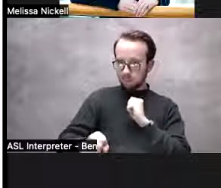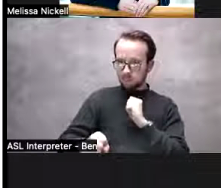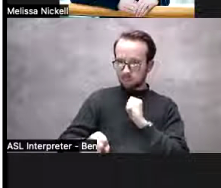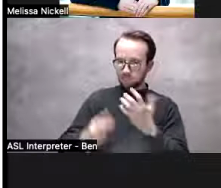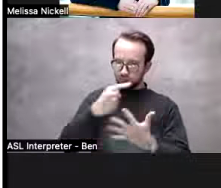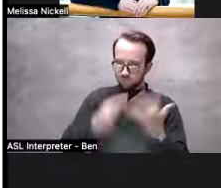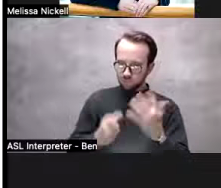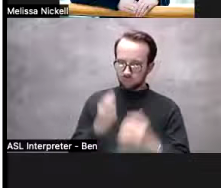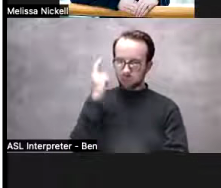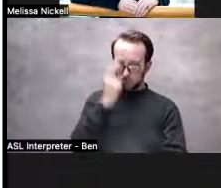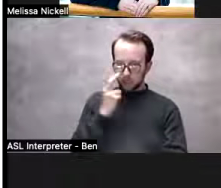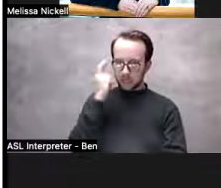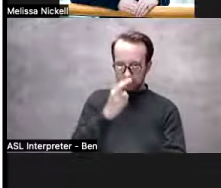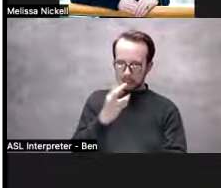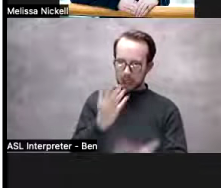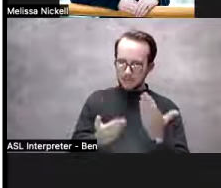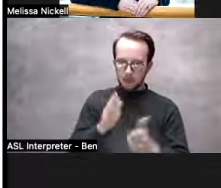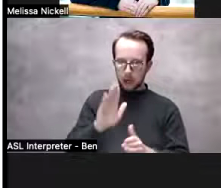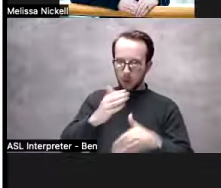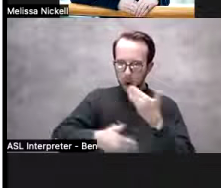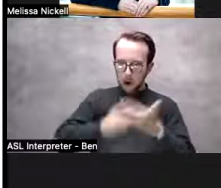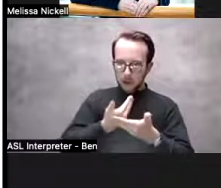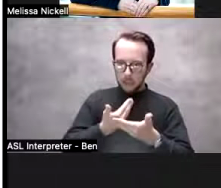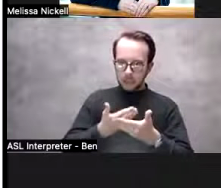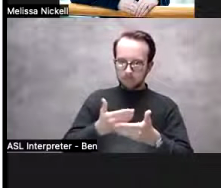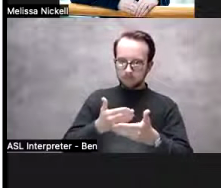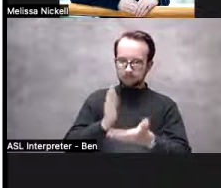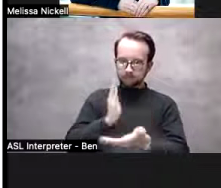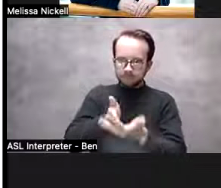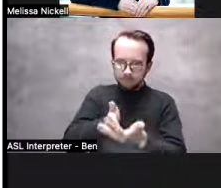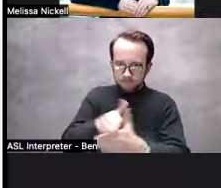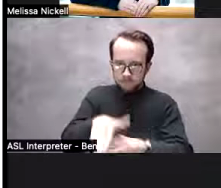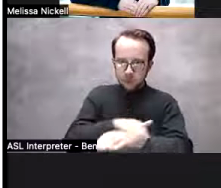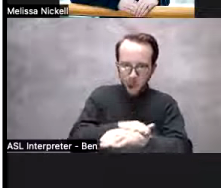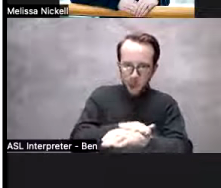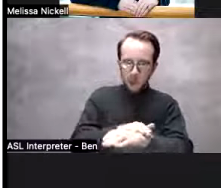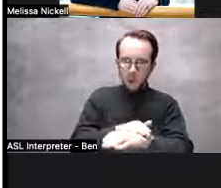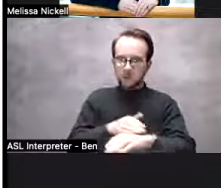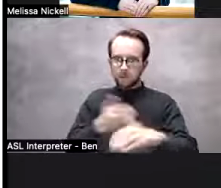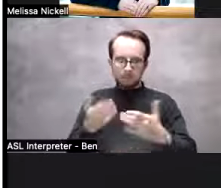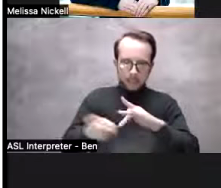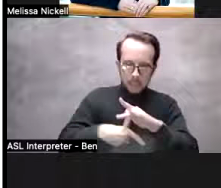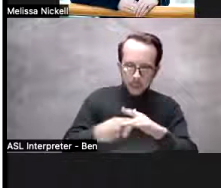that might have slowed down your progress or caused gaps in your